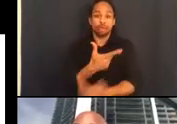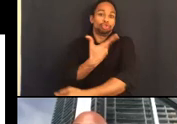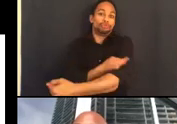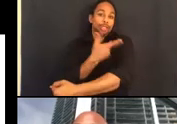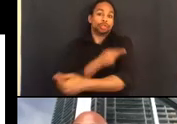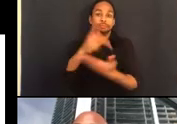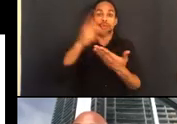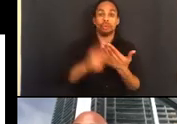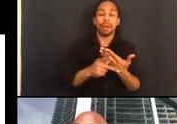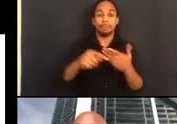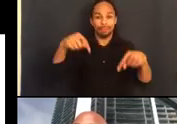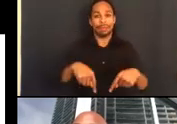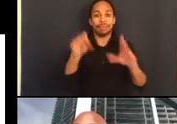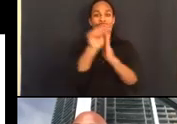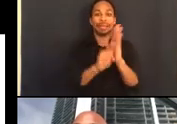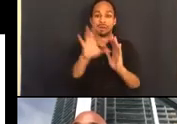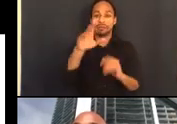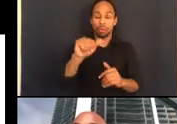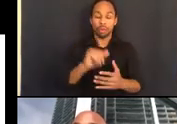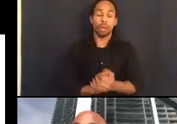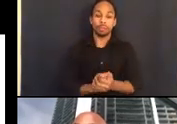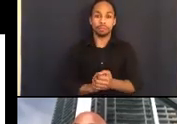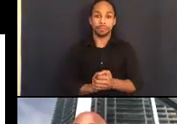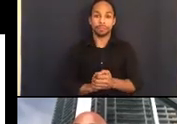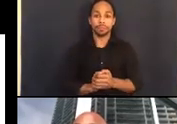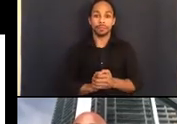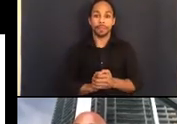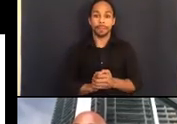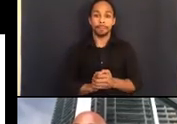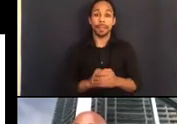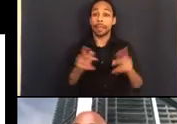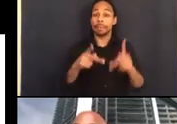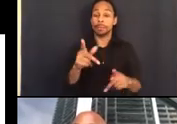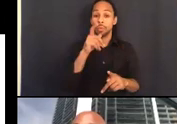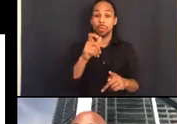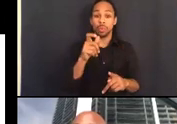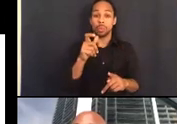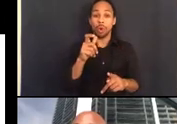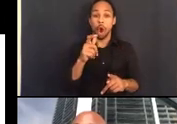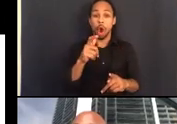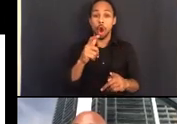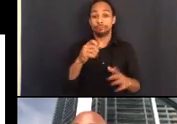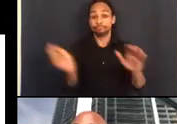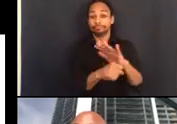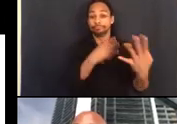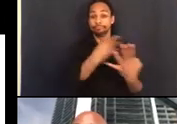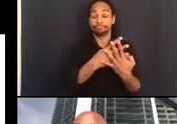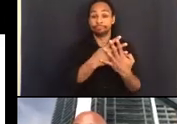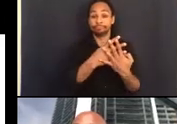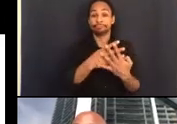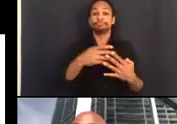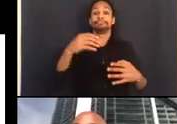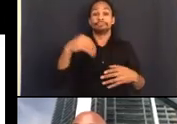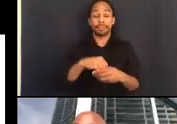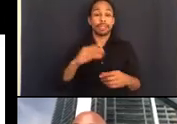Florida, the people who are held against their will at our corrections facilities in Miami-Dade